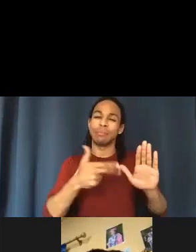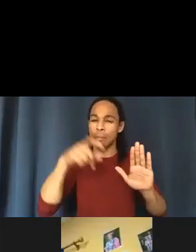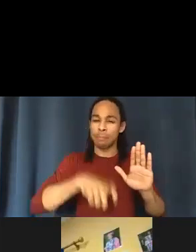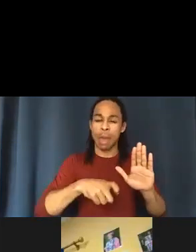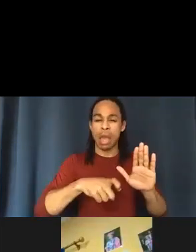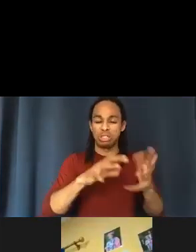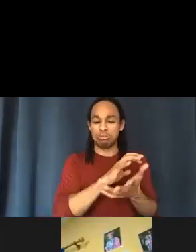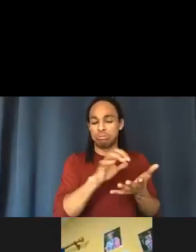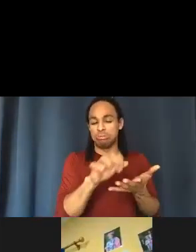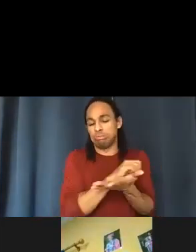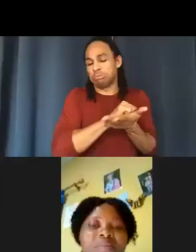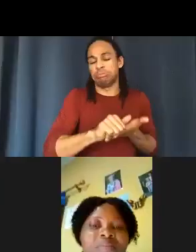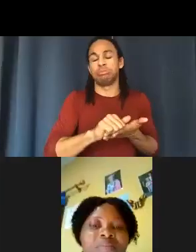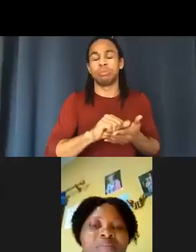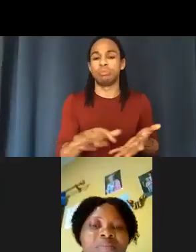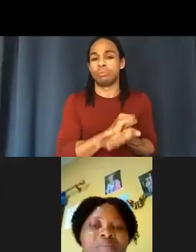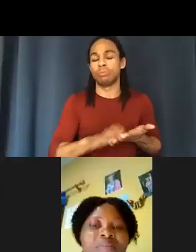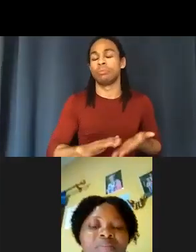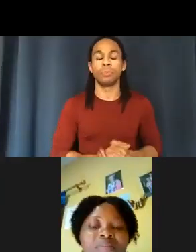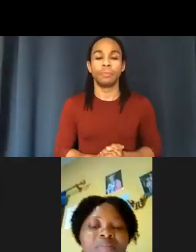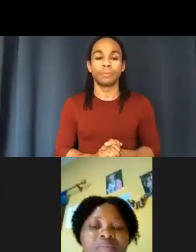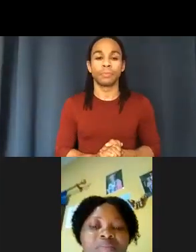presenter is Ana Lucia Pontes.